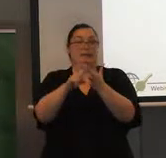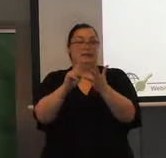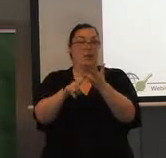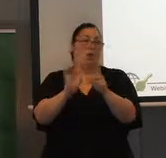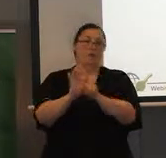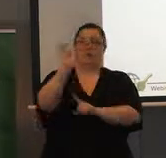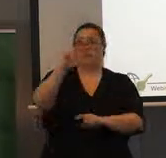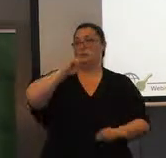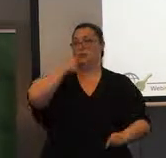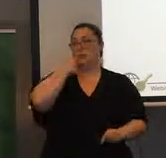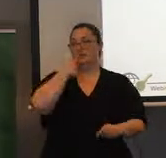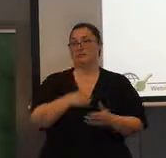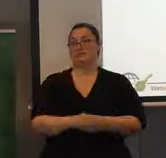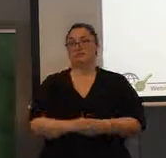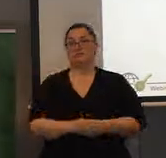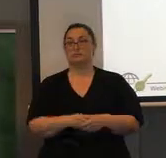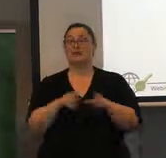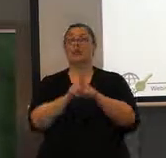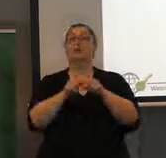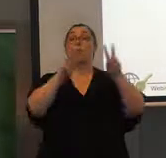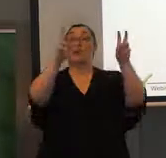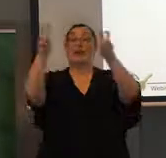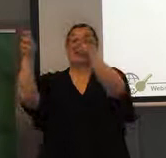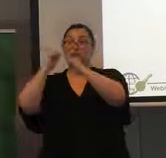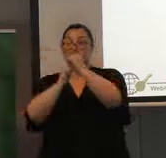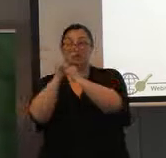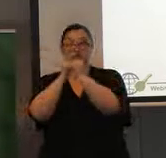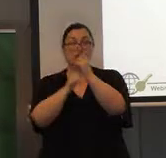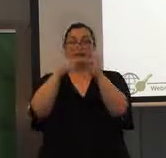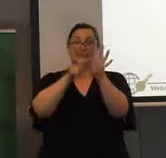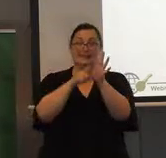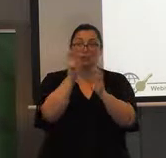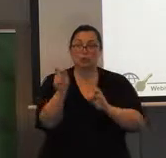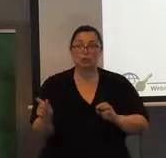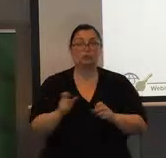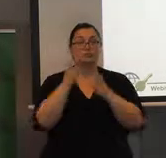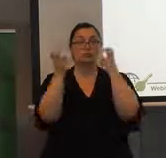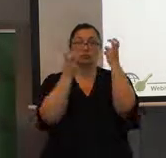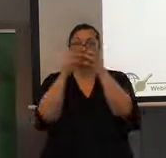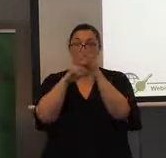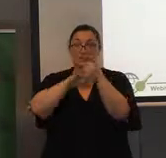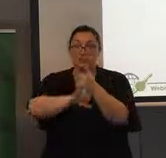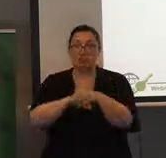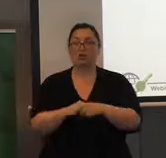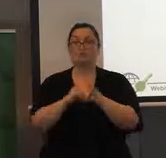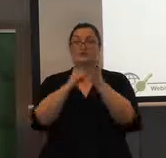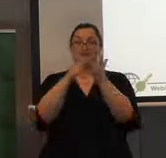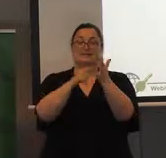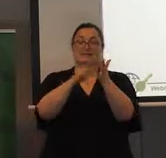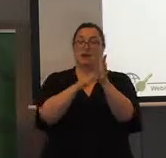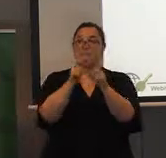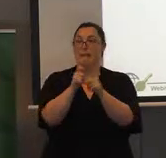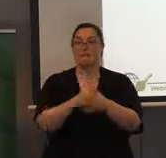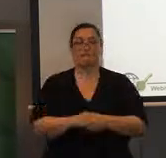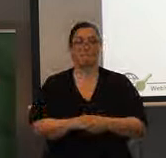optimization. So think about things like heading structure, keywords, search features, site maps.